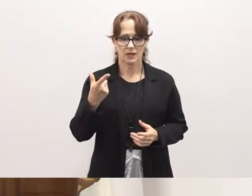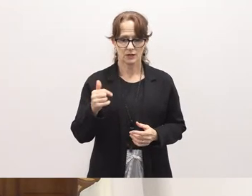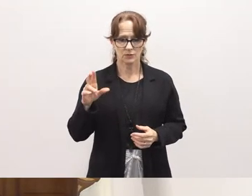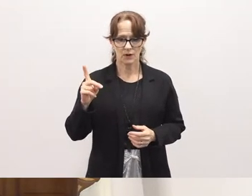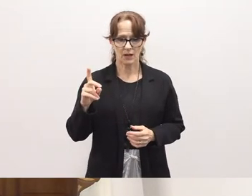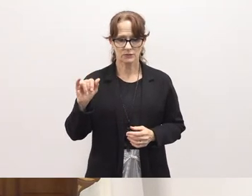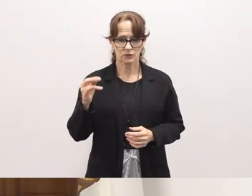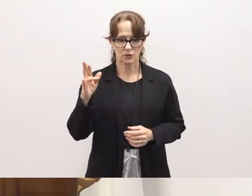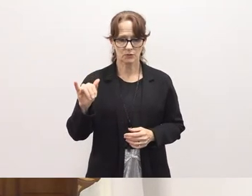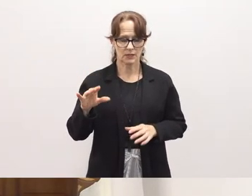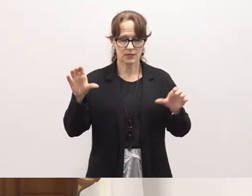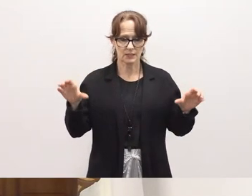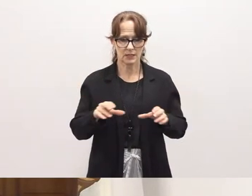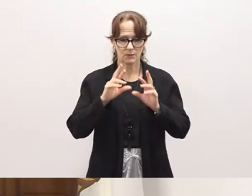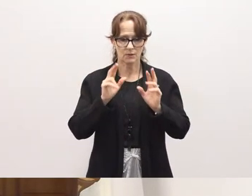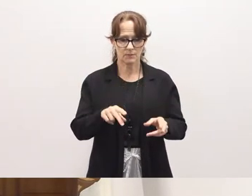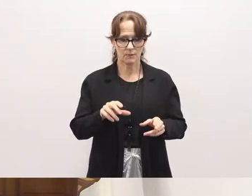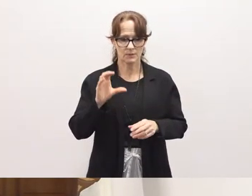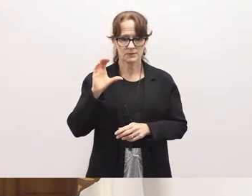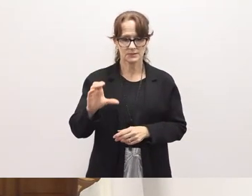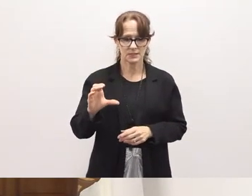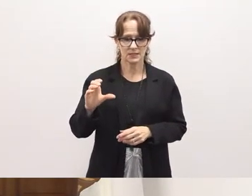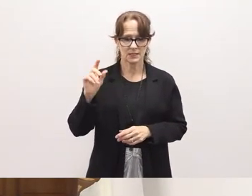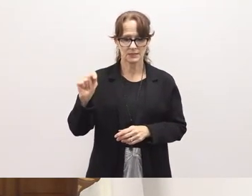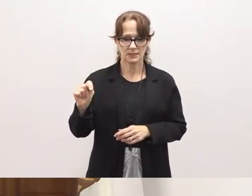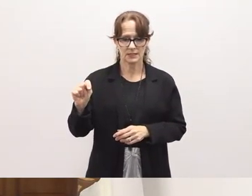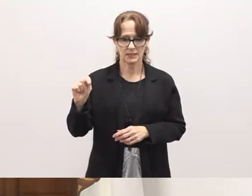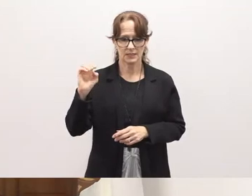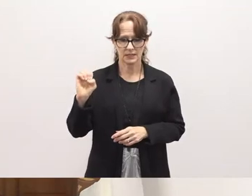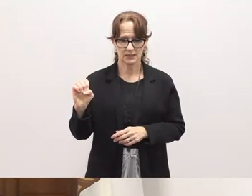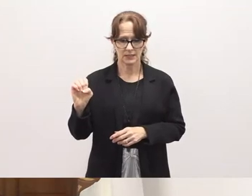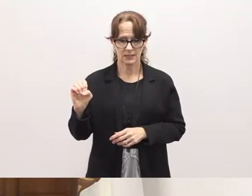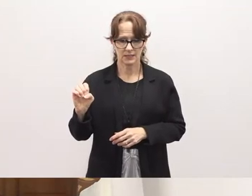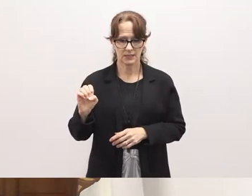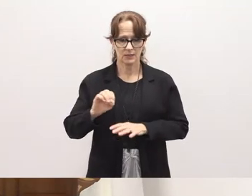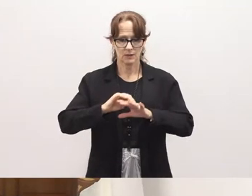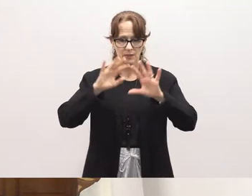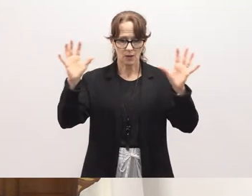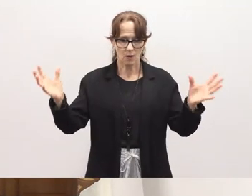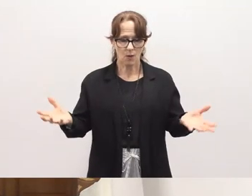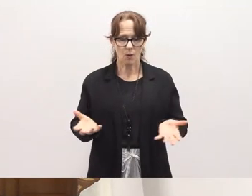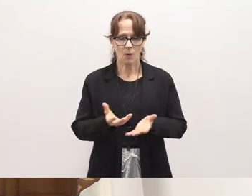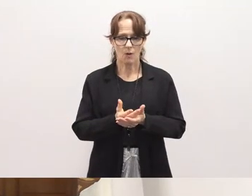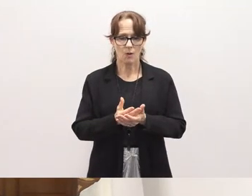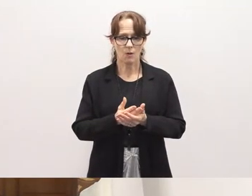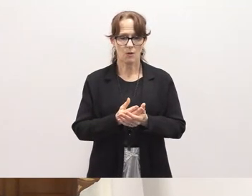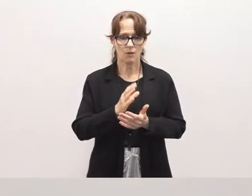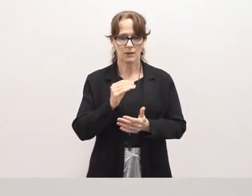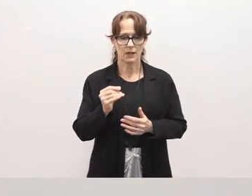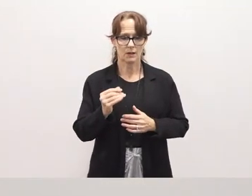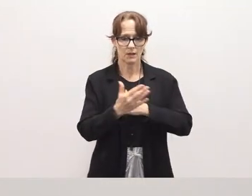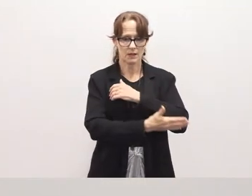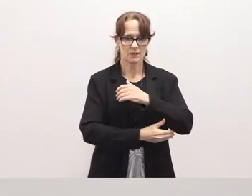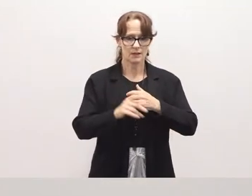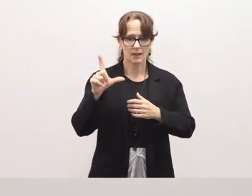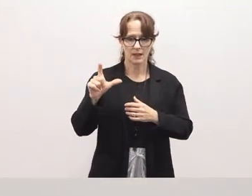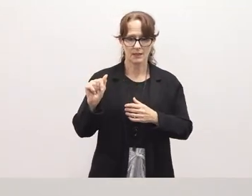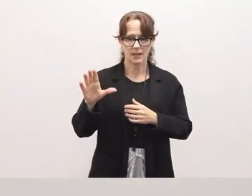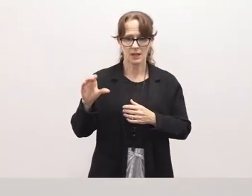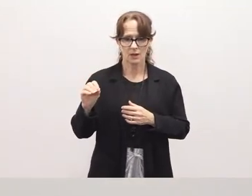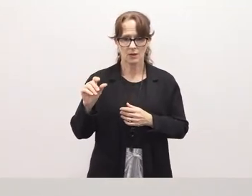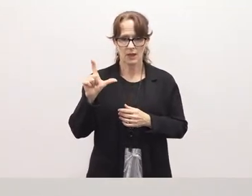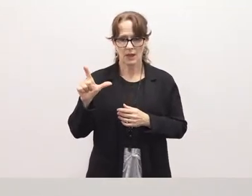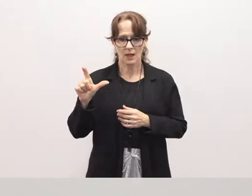a report on CTE within the whole county, including LAUSD, LACO, and Long